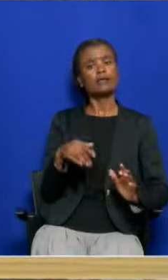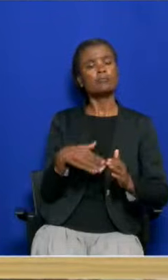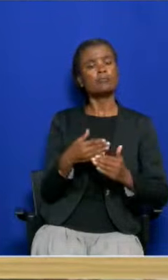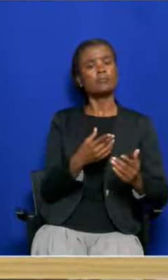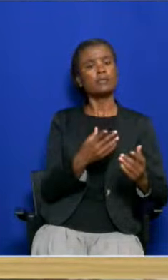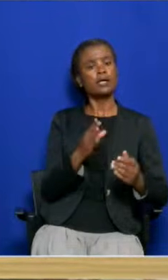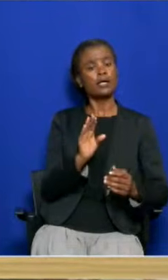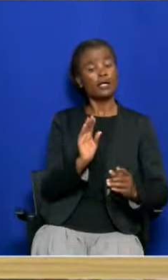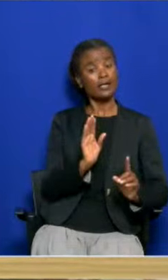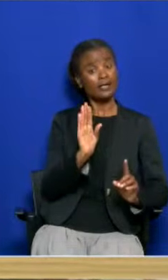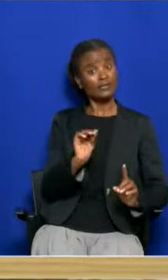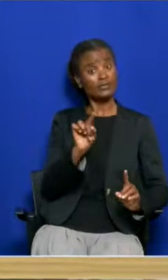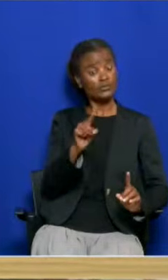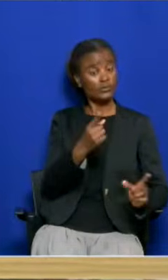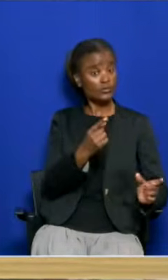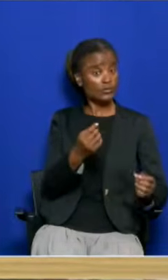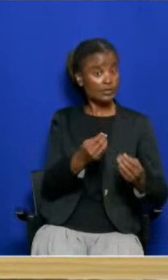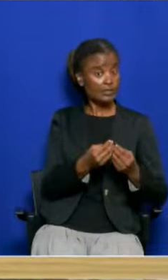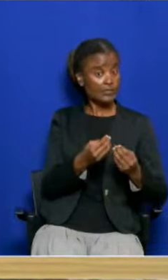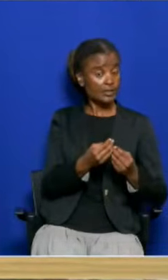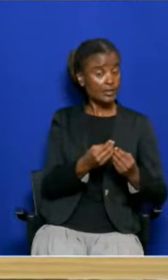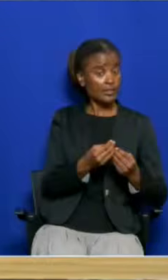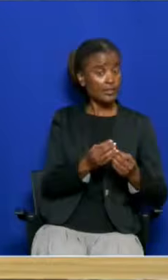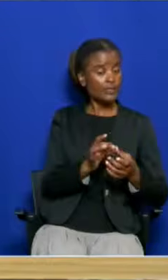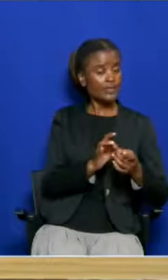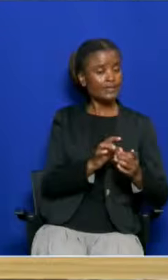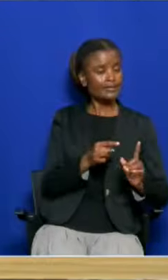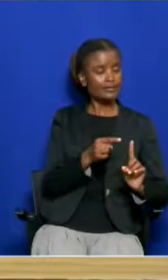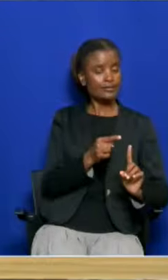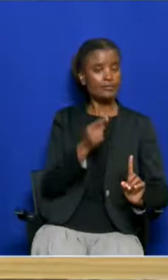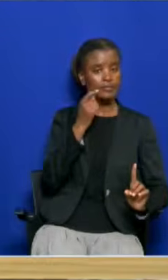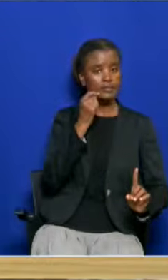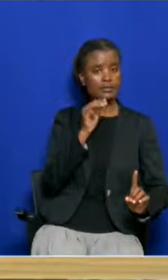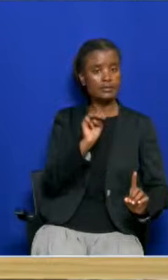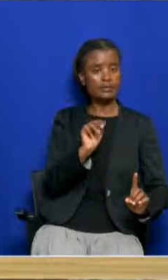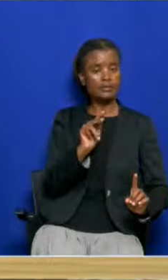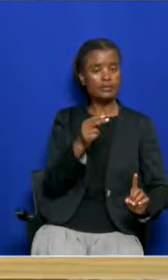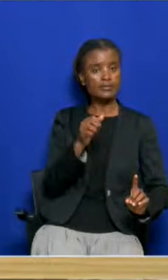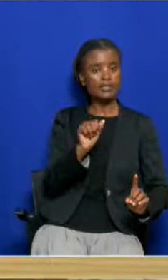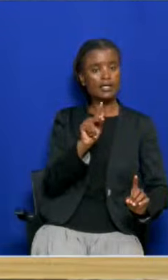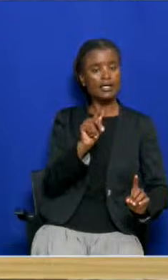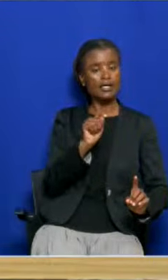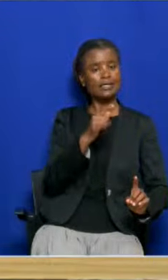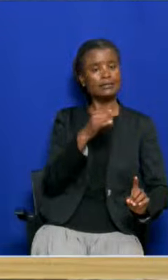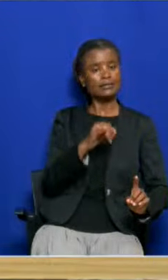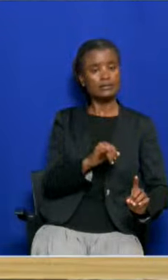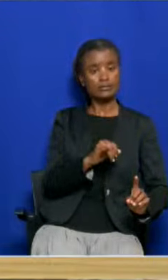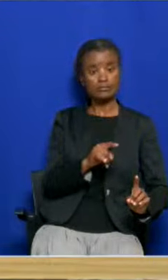Check with him.